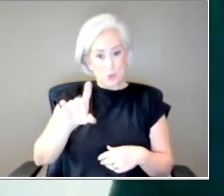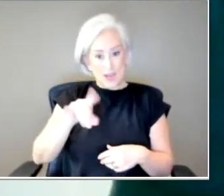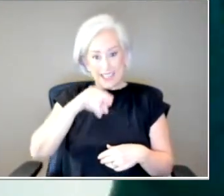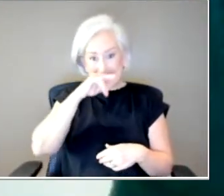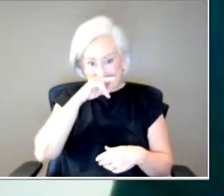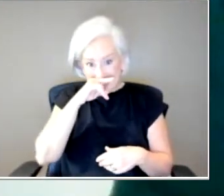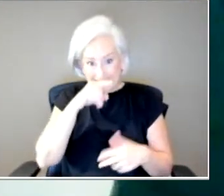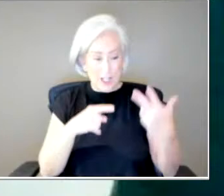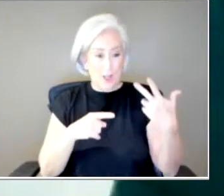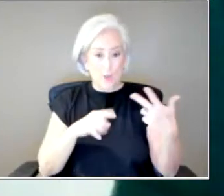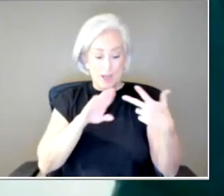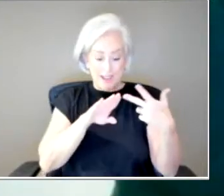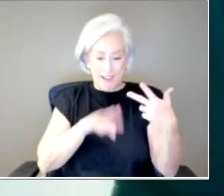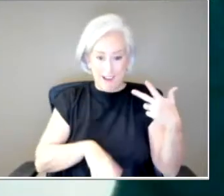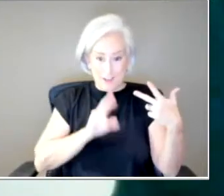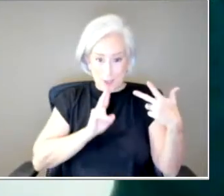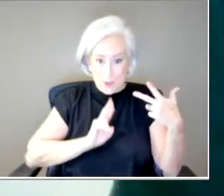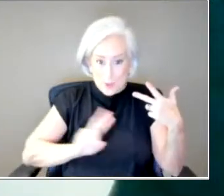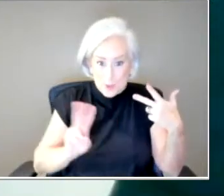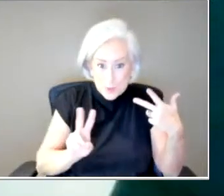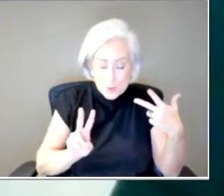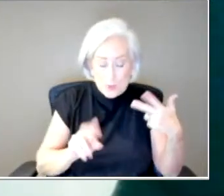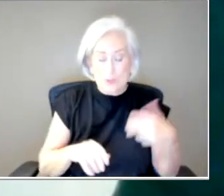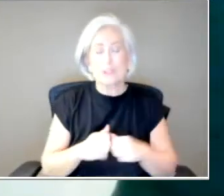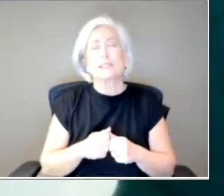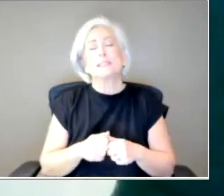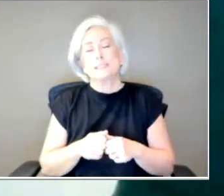are under the age of 2, and